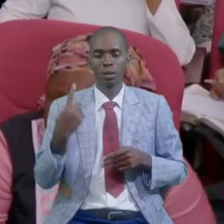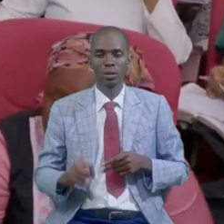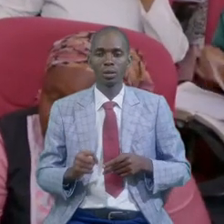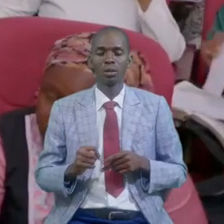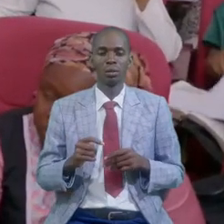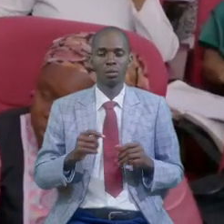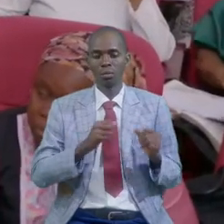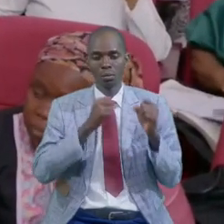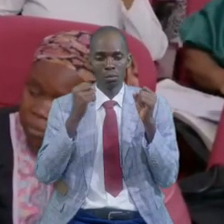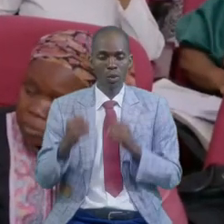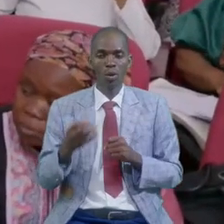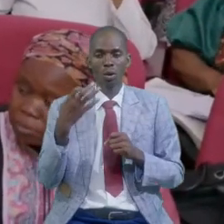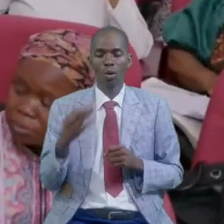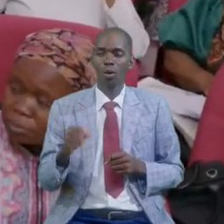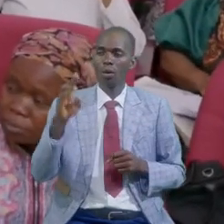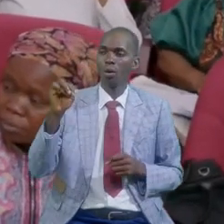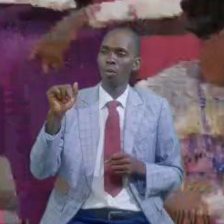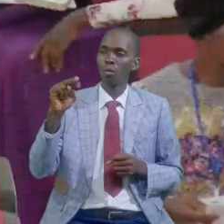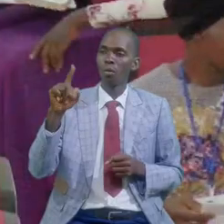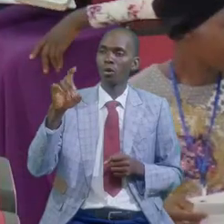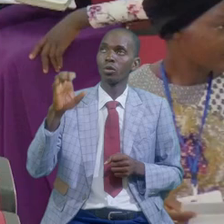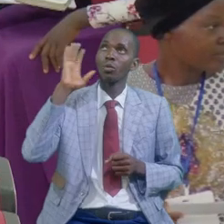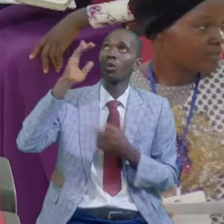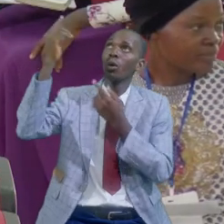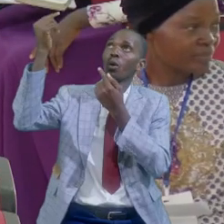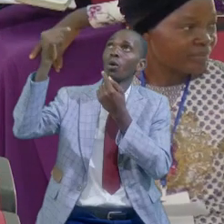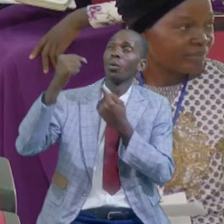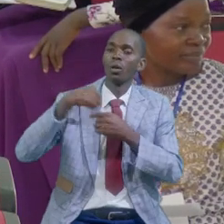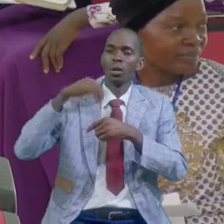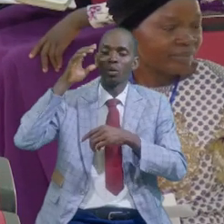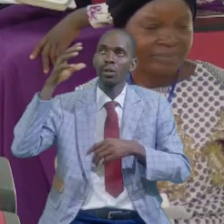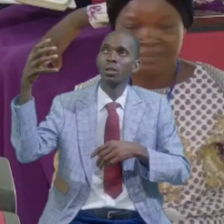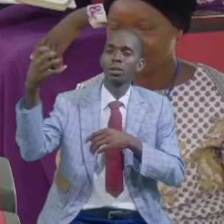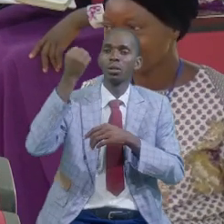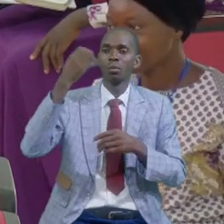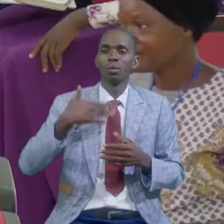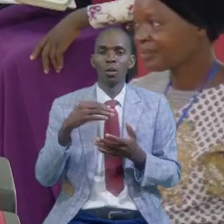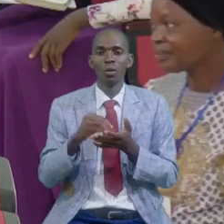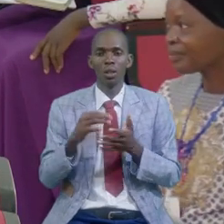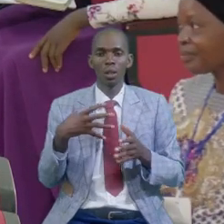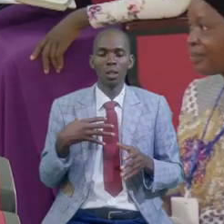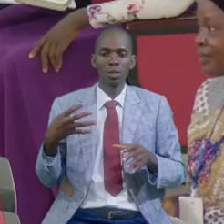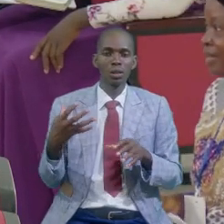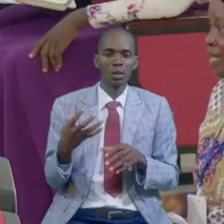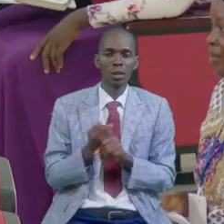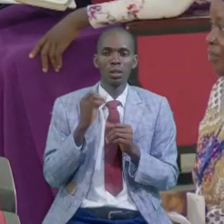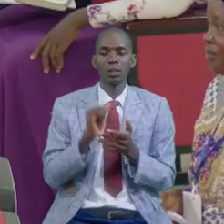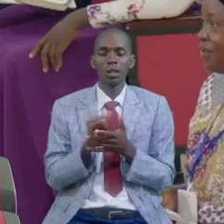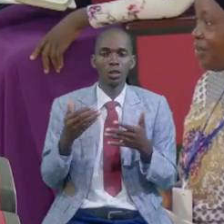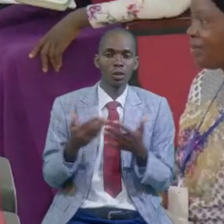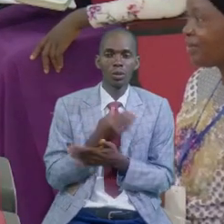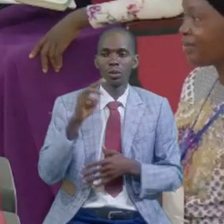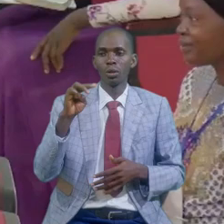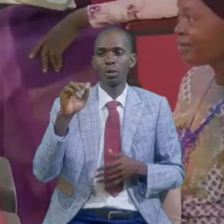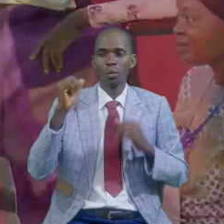will descend, and I will take off my mantle and put on that new mantle, I am moving on. To